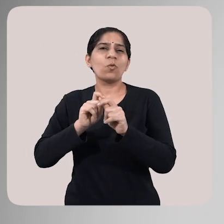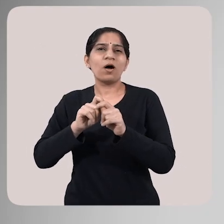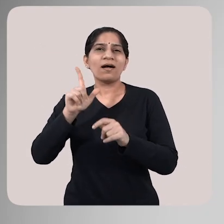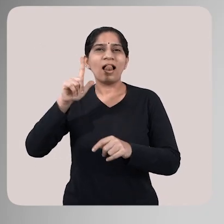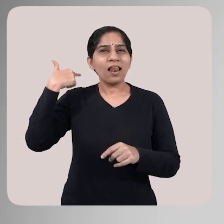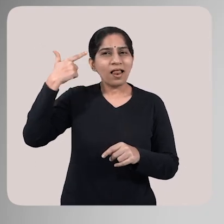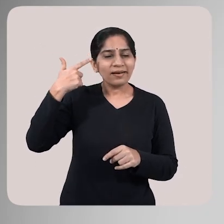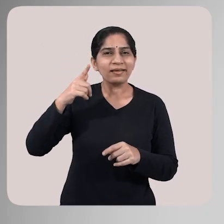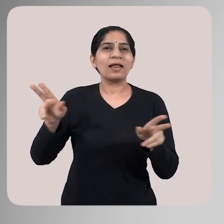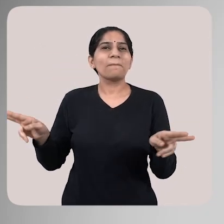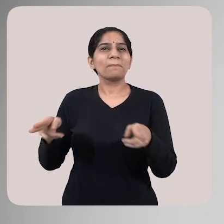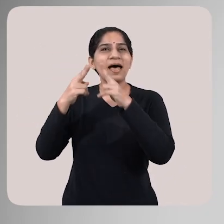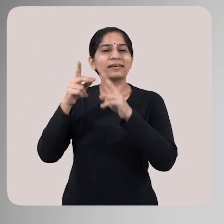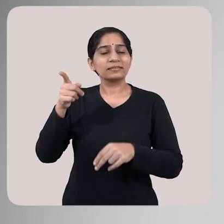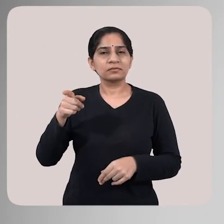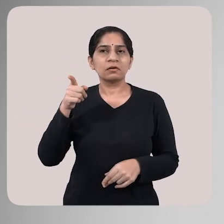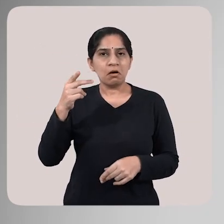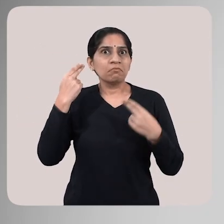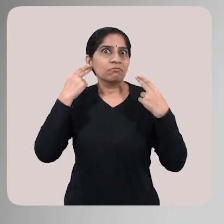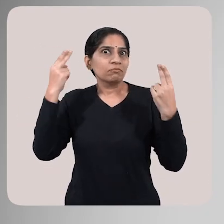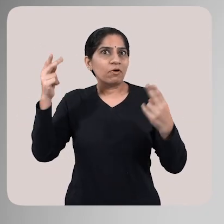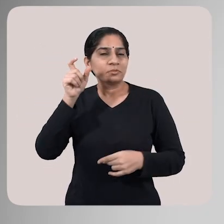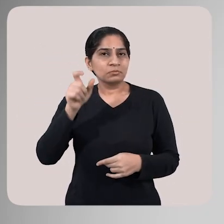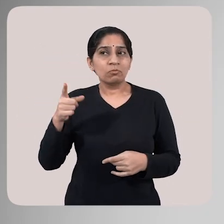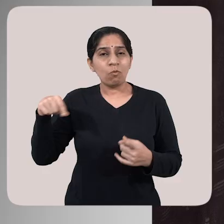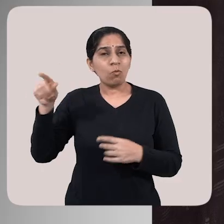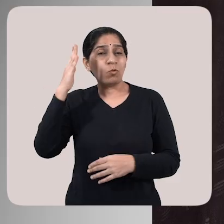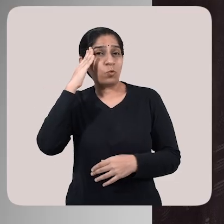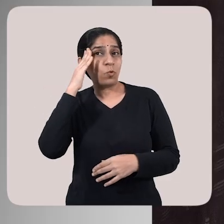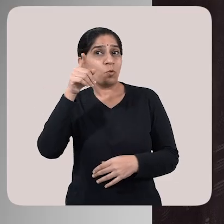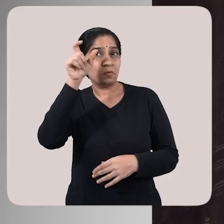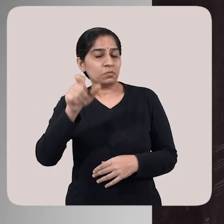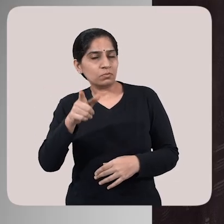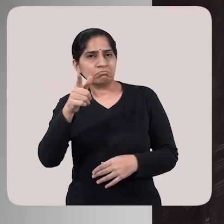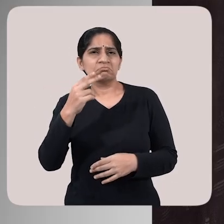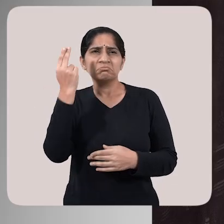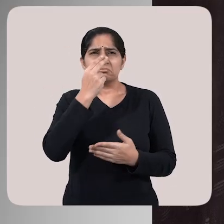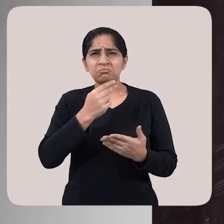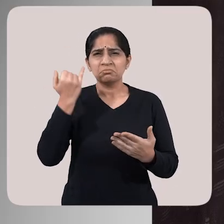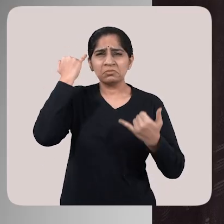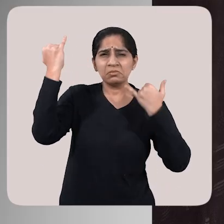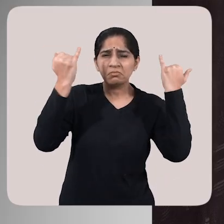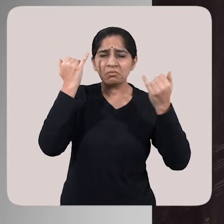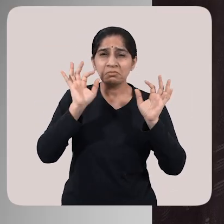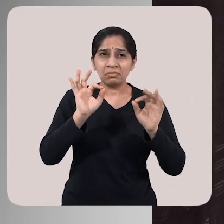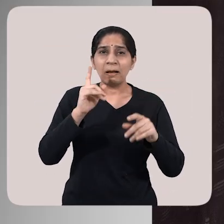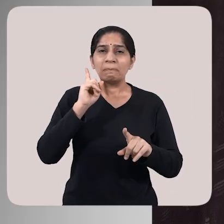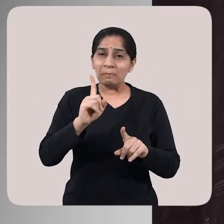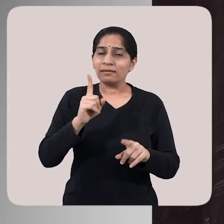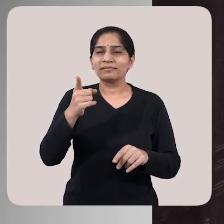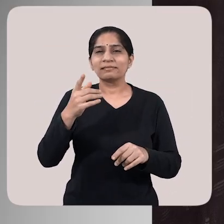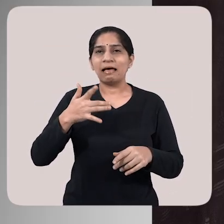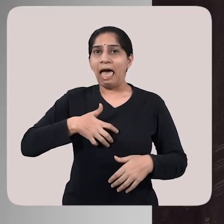art centers such as London and Paris, where he earned a deserved reputation as one of the era's most creative